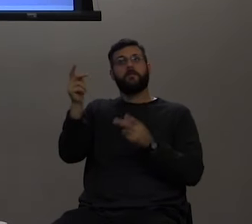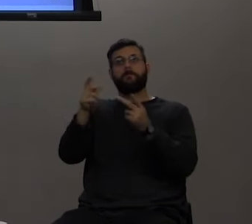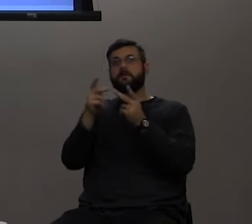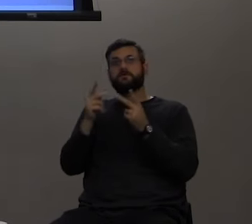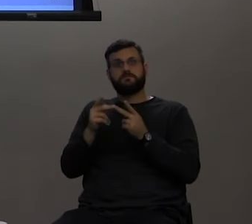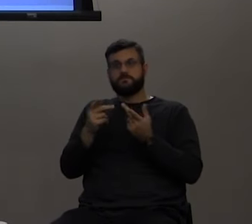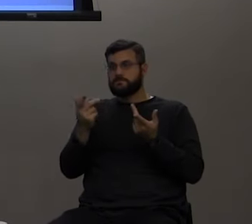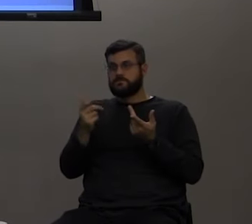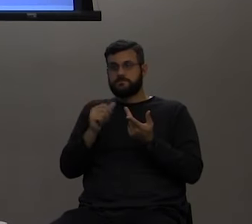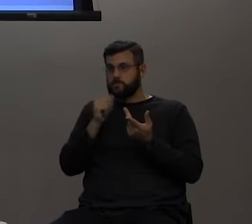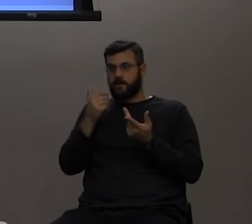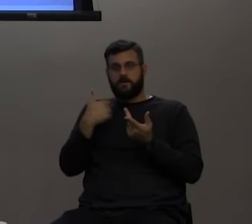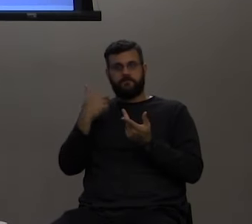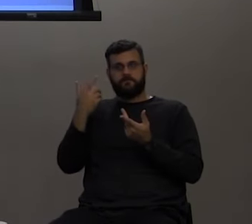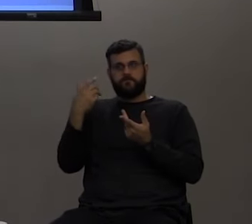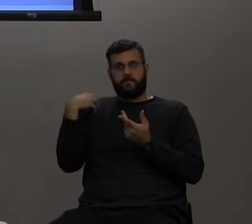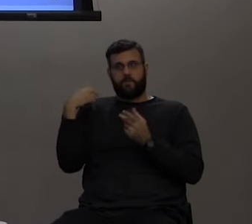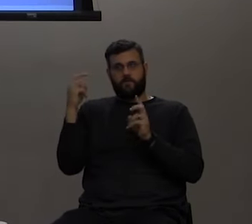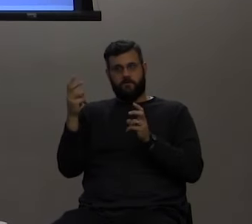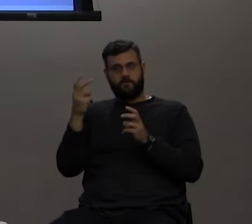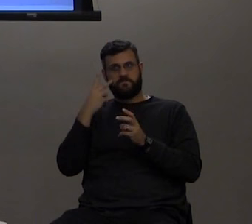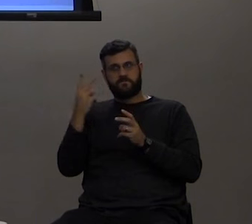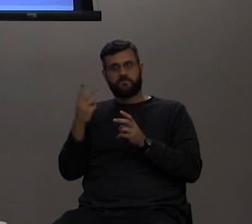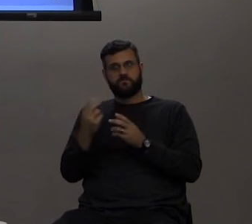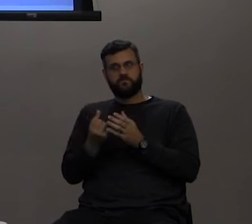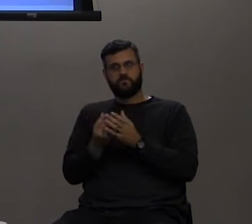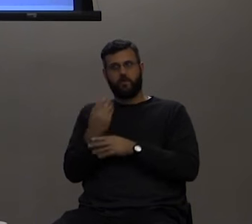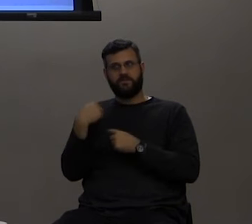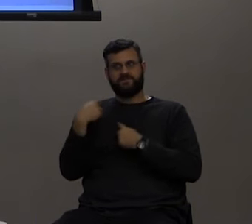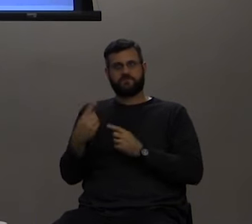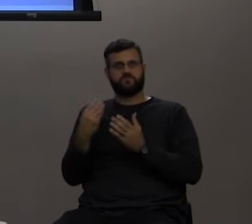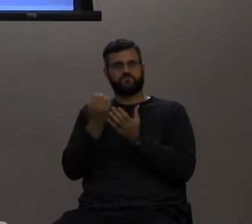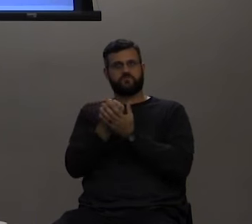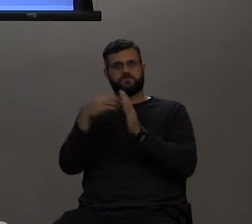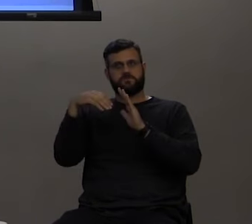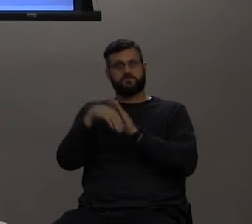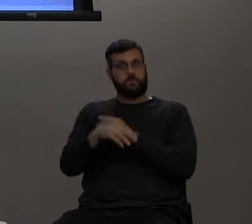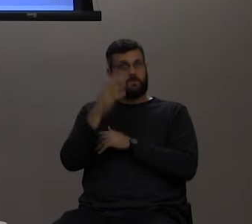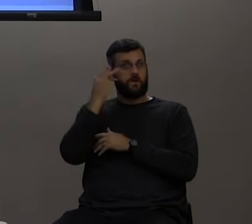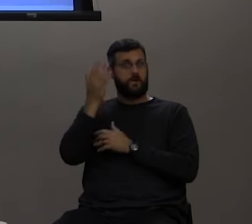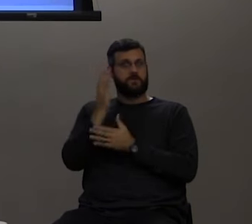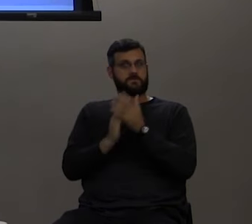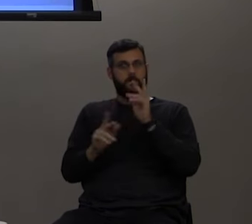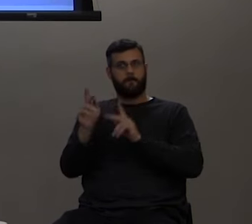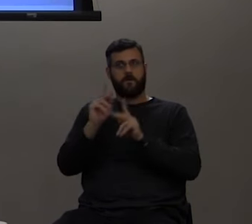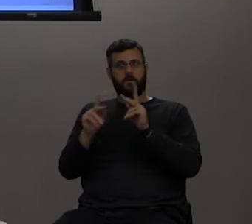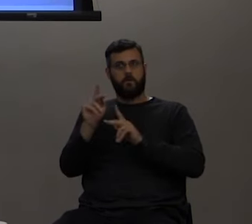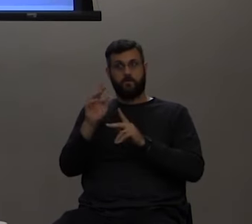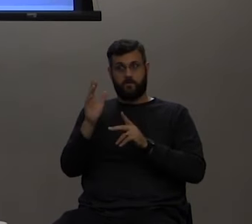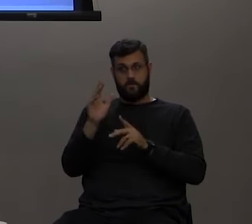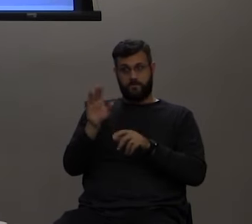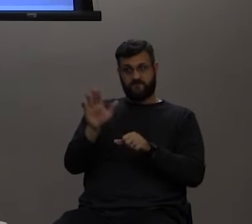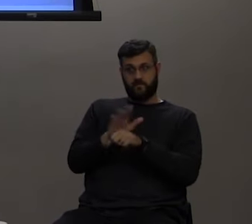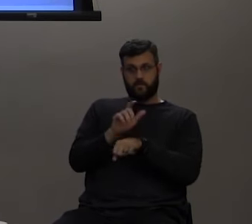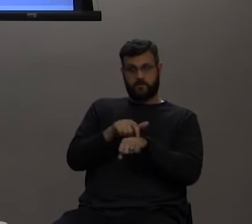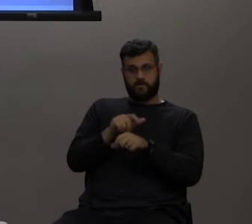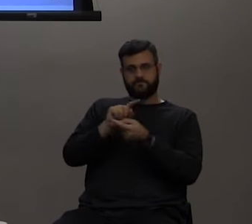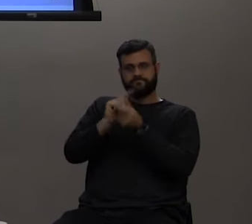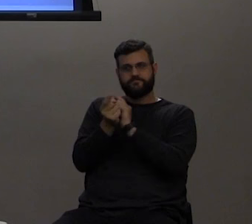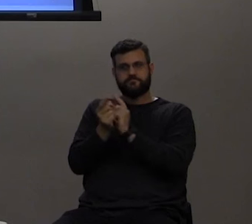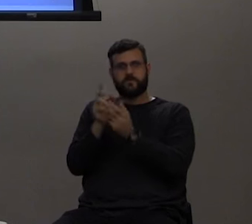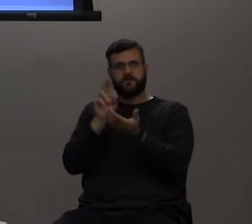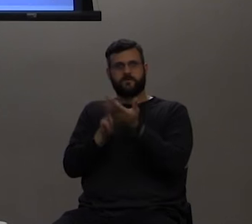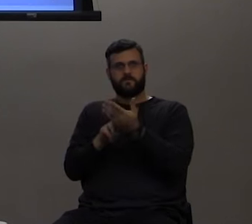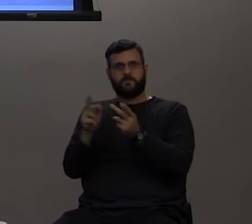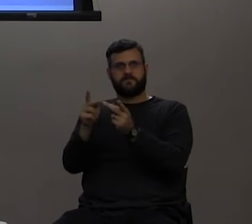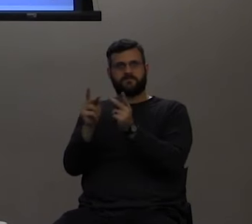actually seen a small growth since the recession, as possibly some individuals have changed from a full-time position to a contract position with